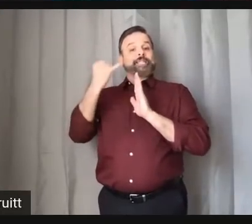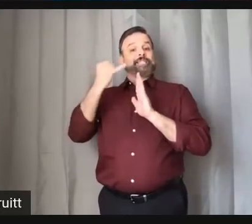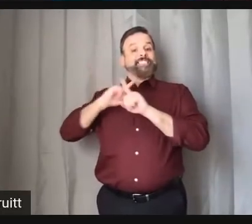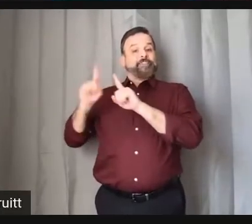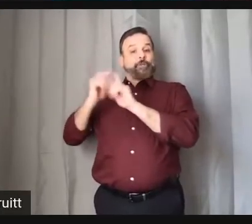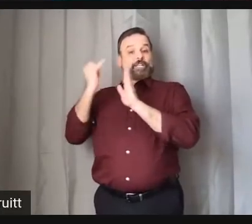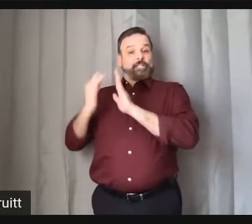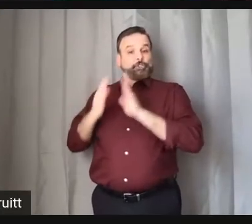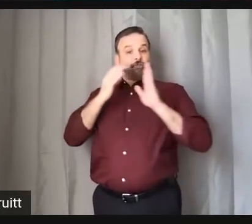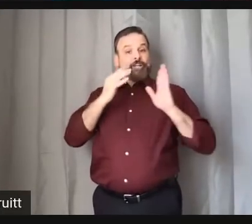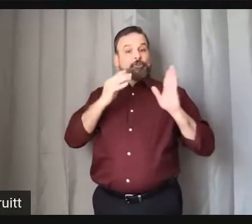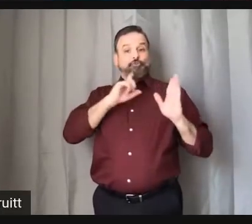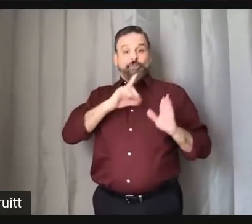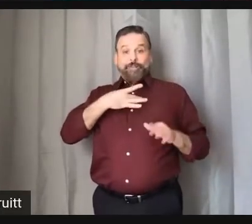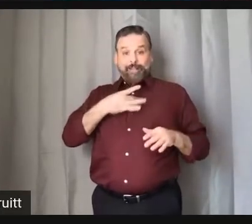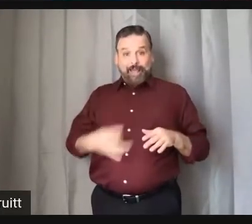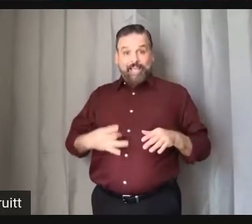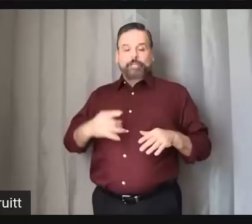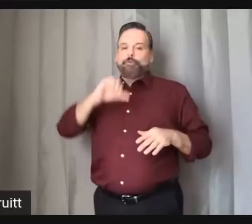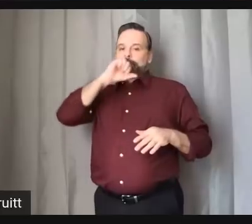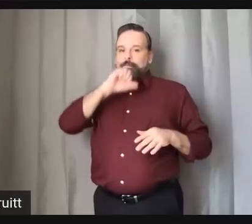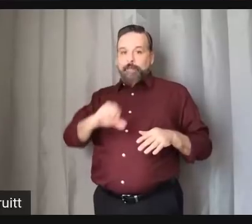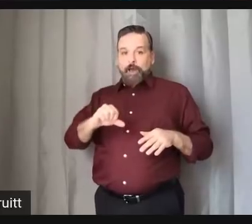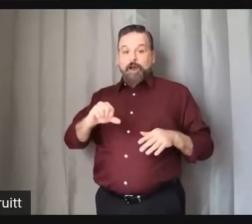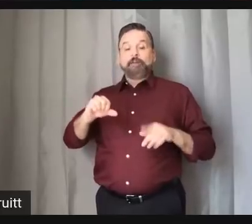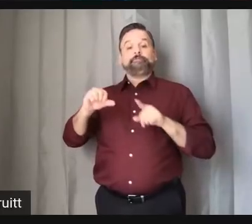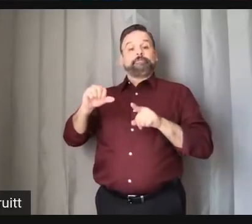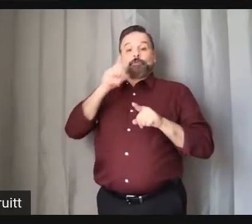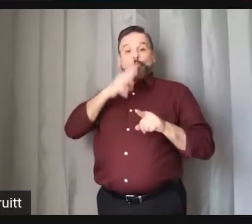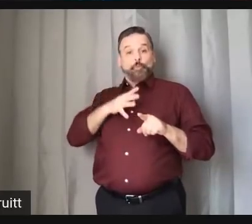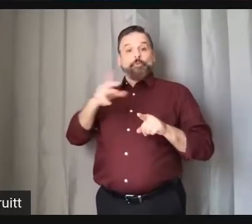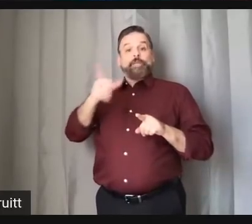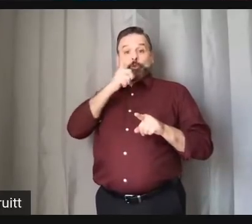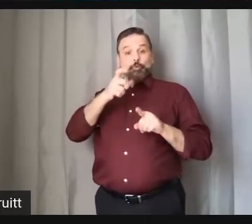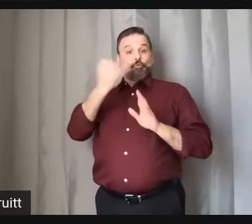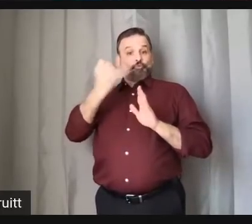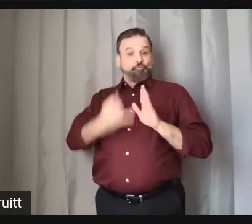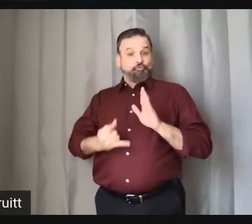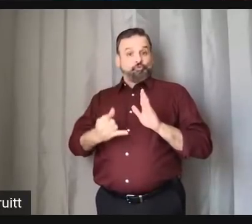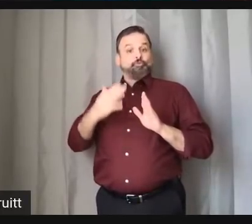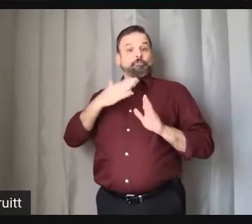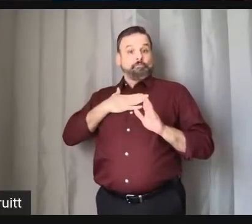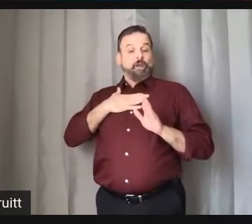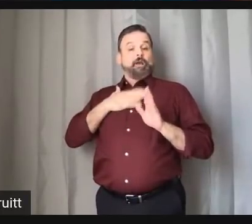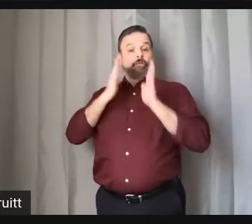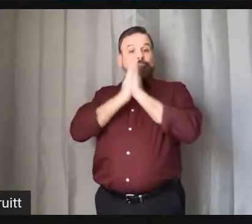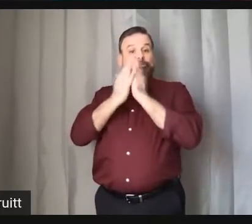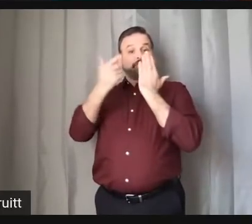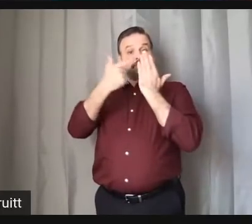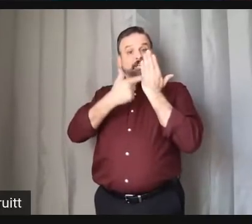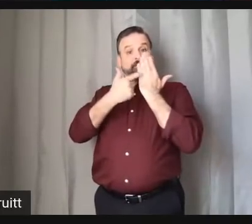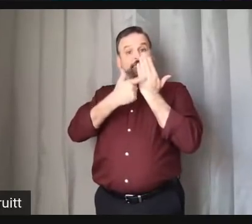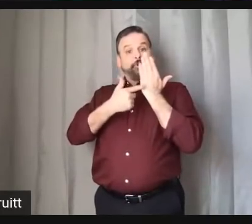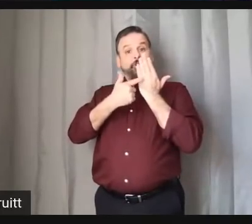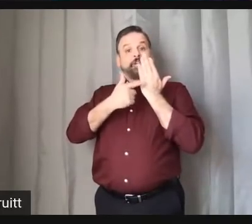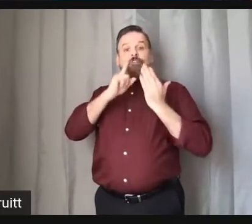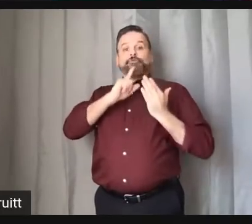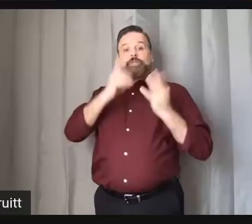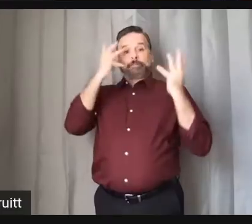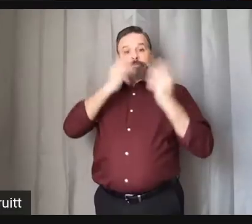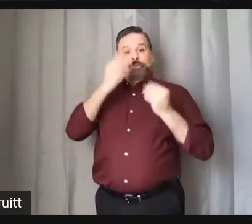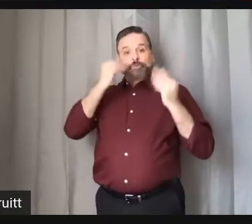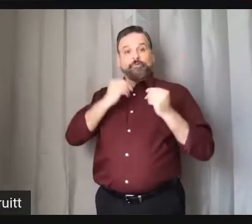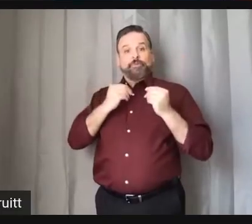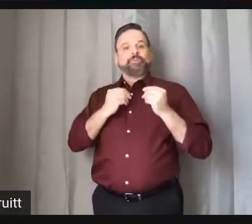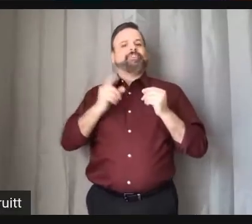and we both loved Lorena Alvarez, who is the person who ended up doing the Ghost Squad covers. Really, really beautiful. I love